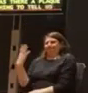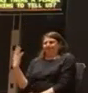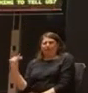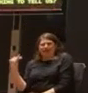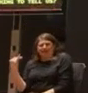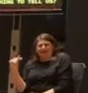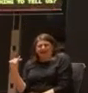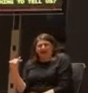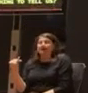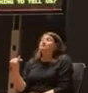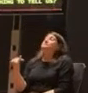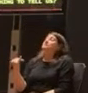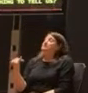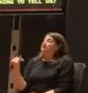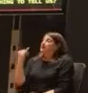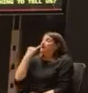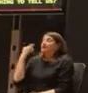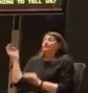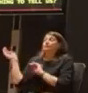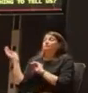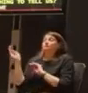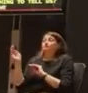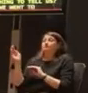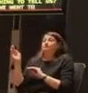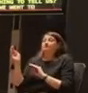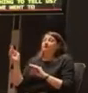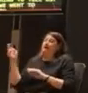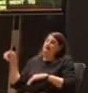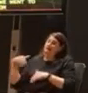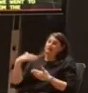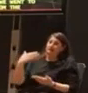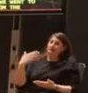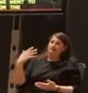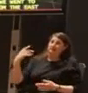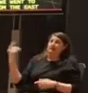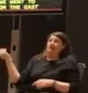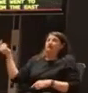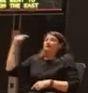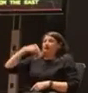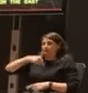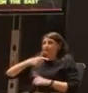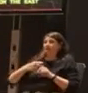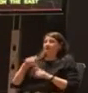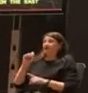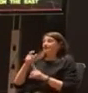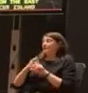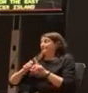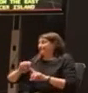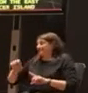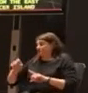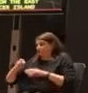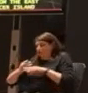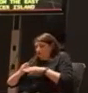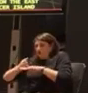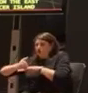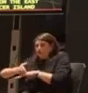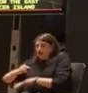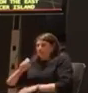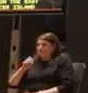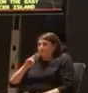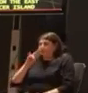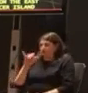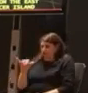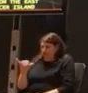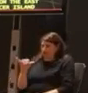When you went to Seattle from the east across Mercer Island, you will be on the